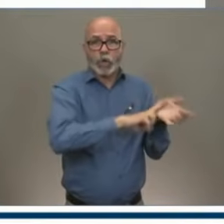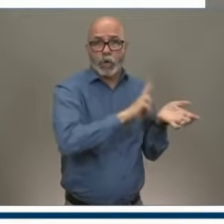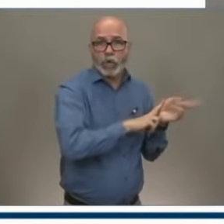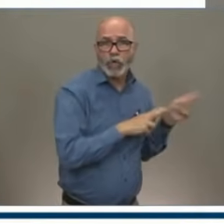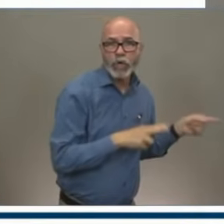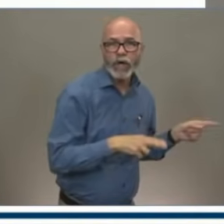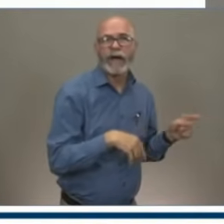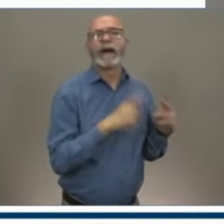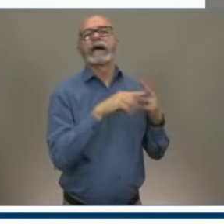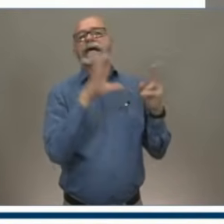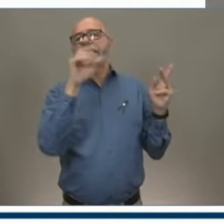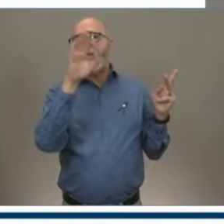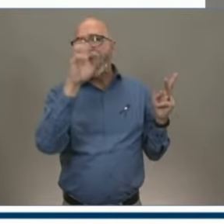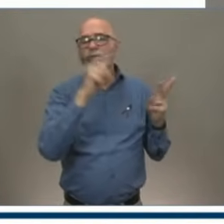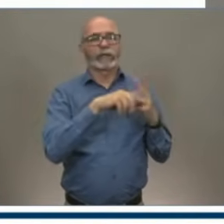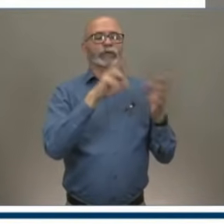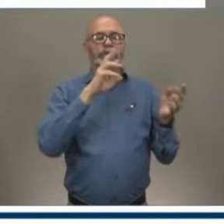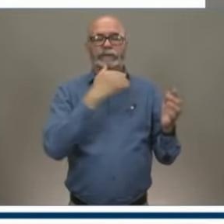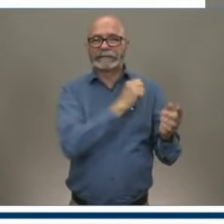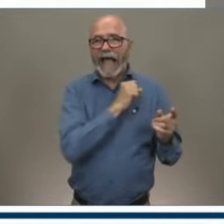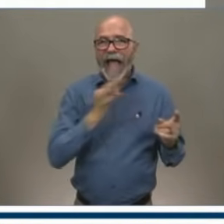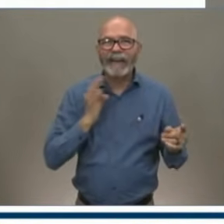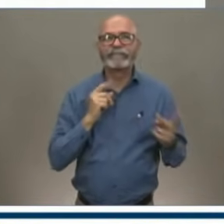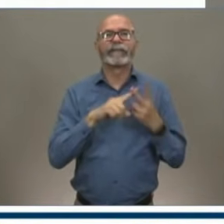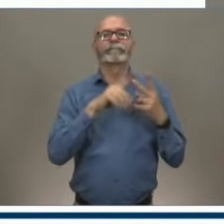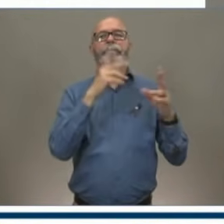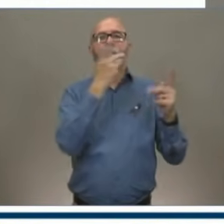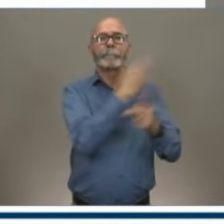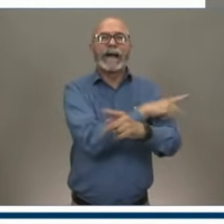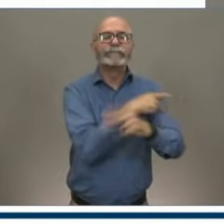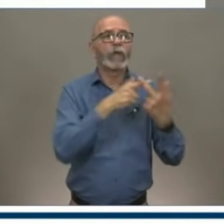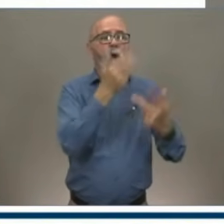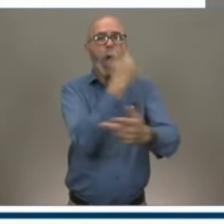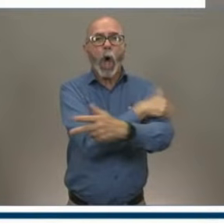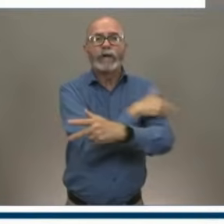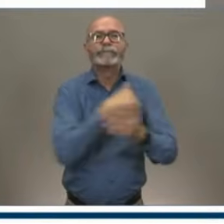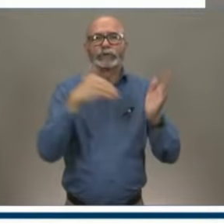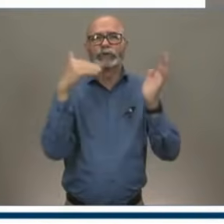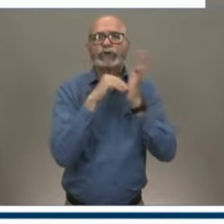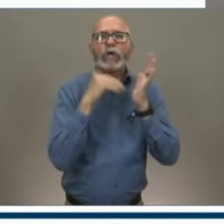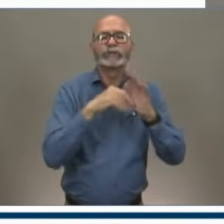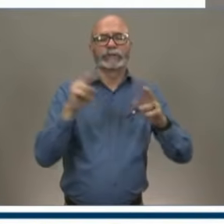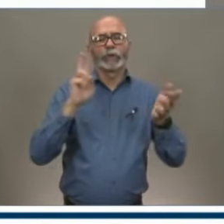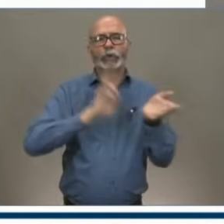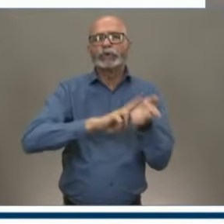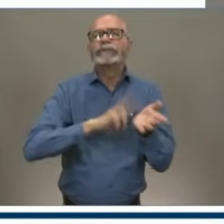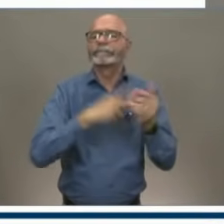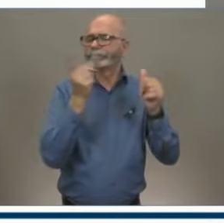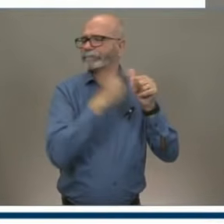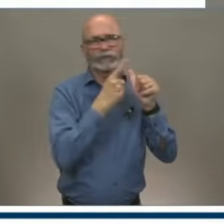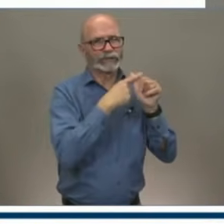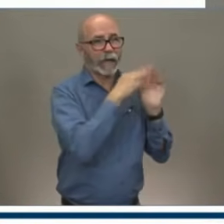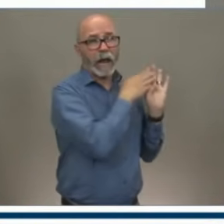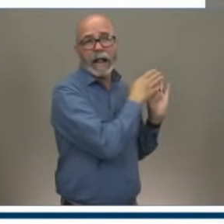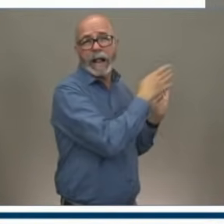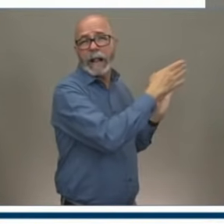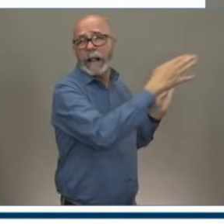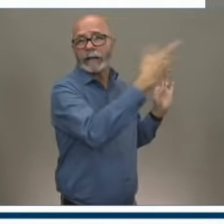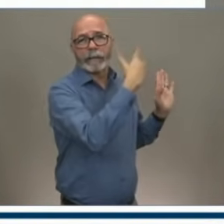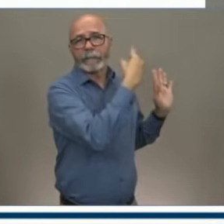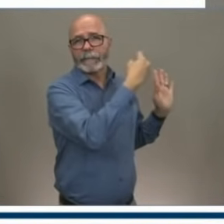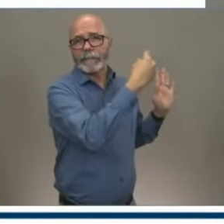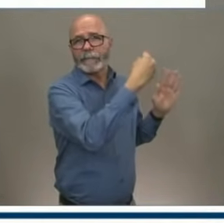workers in hospitals. The vaccination will be done by a combination of occupational